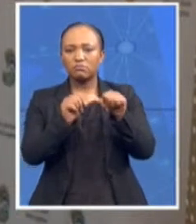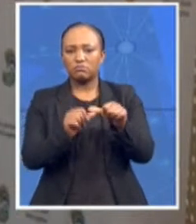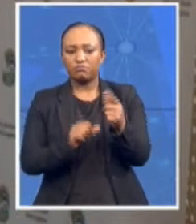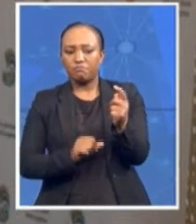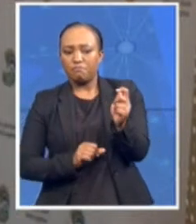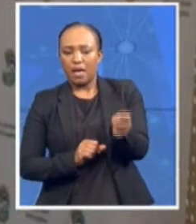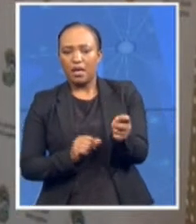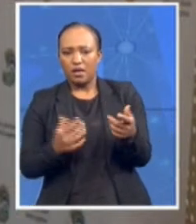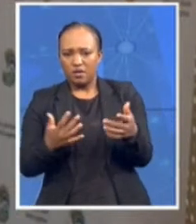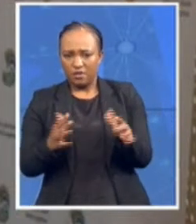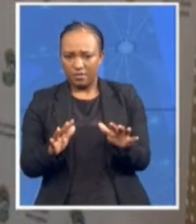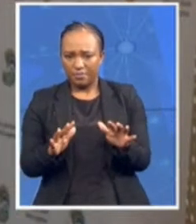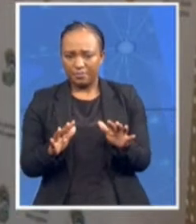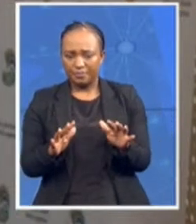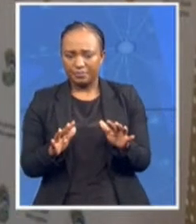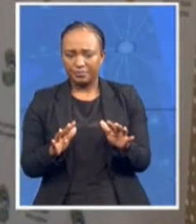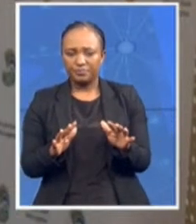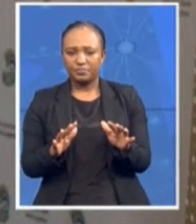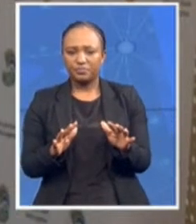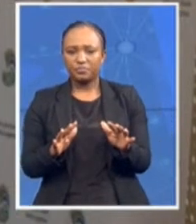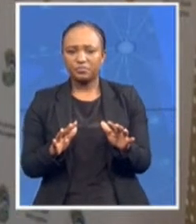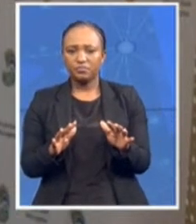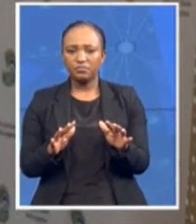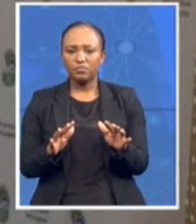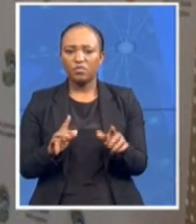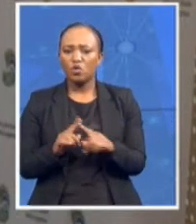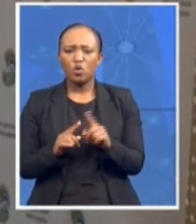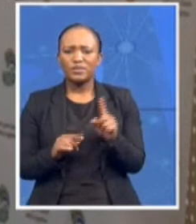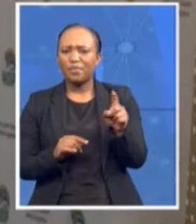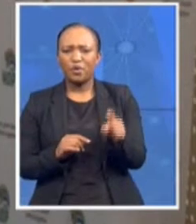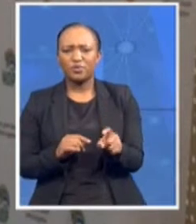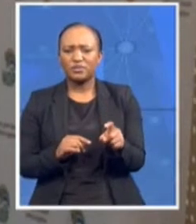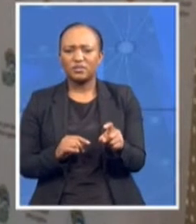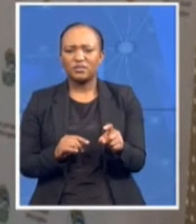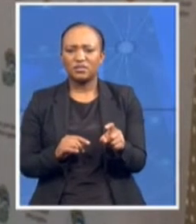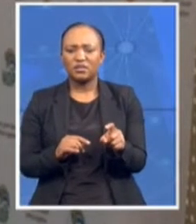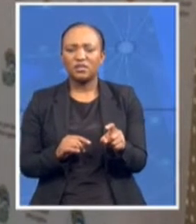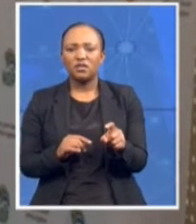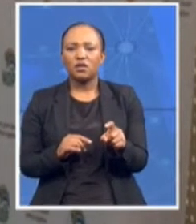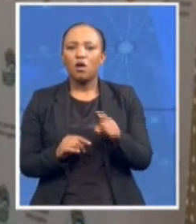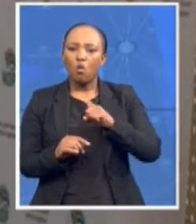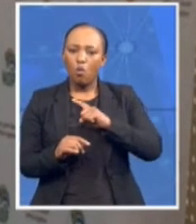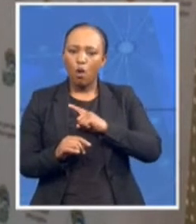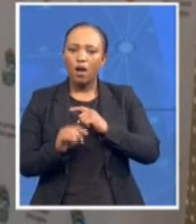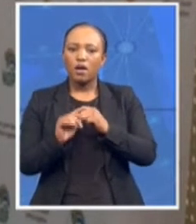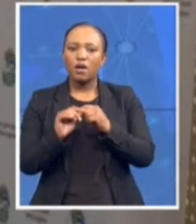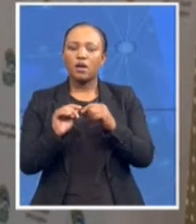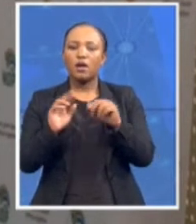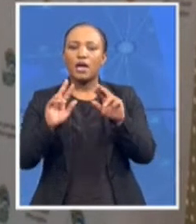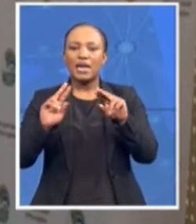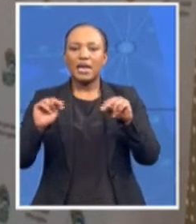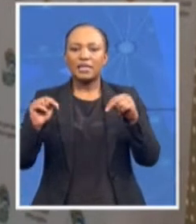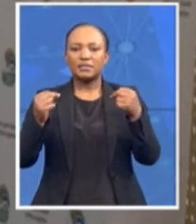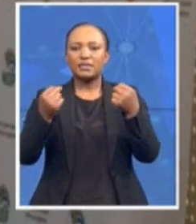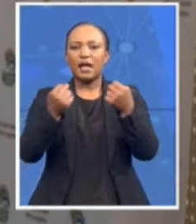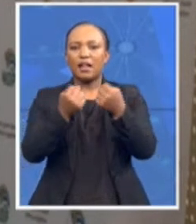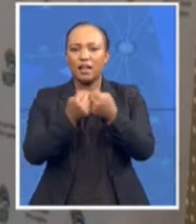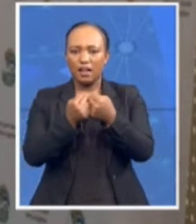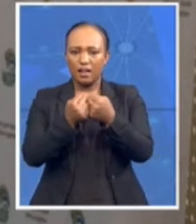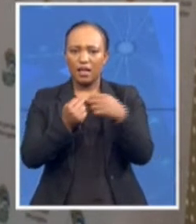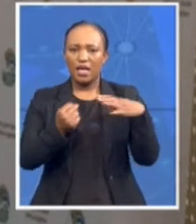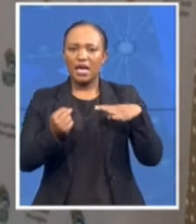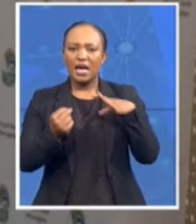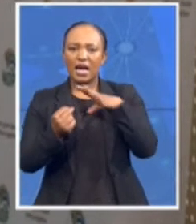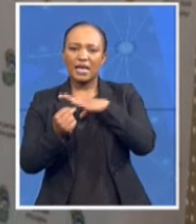which is not supposed to be the case. They violated the National Arts Council Act. They violated their